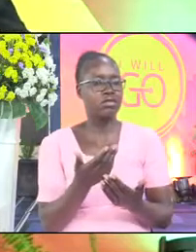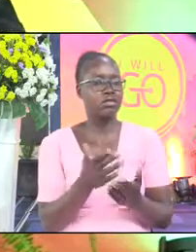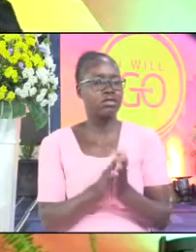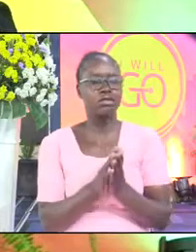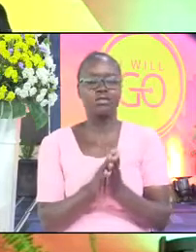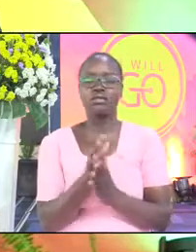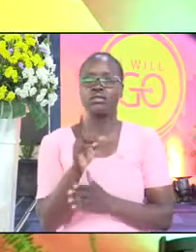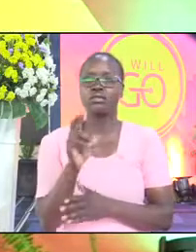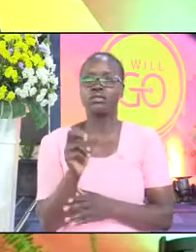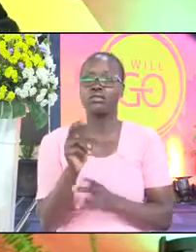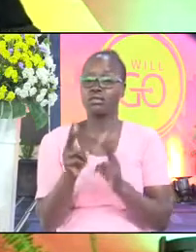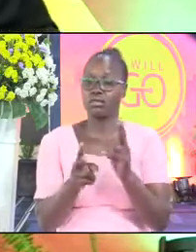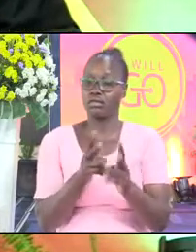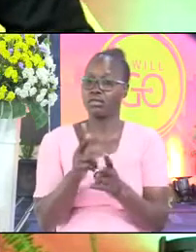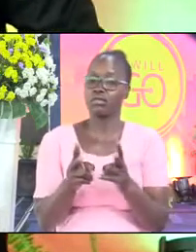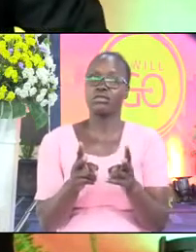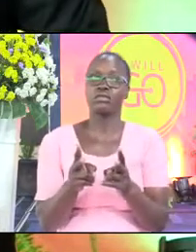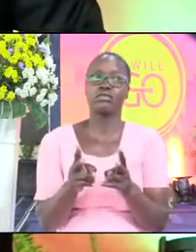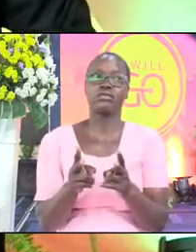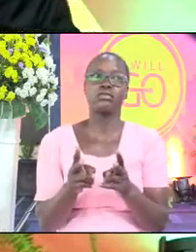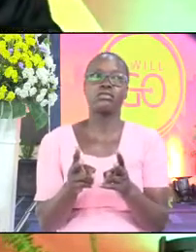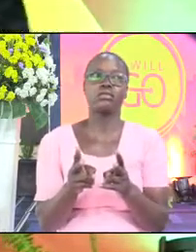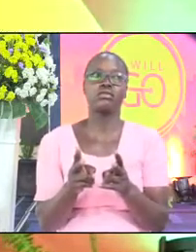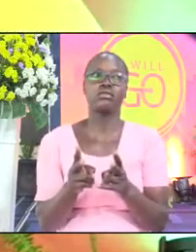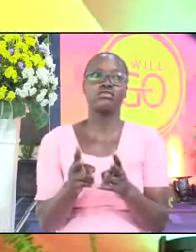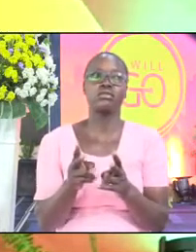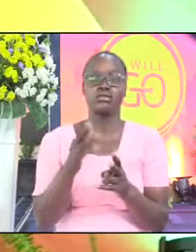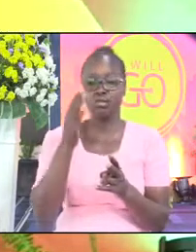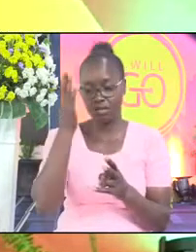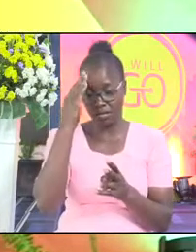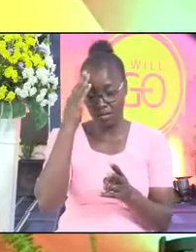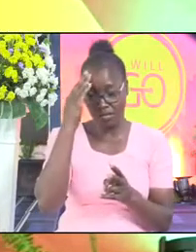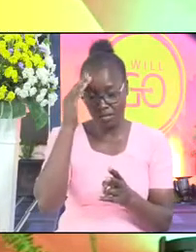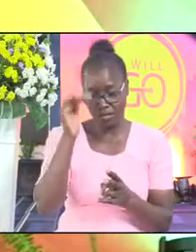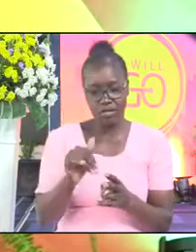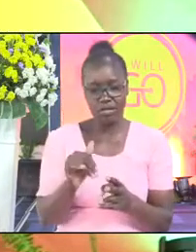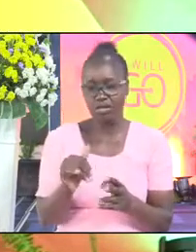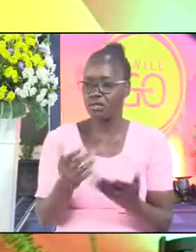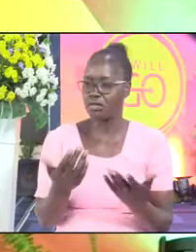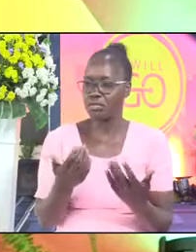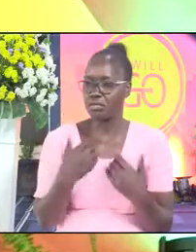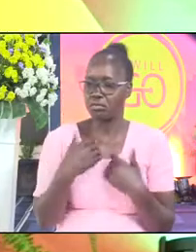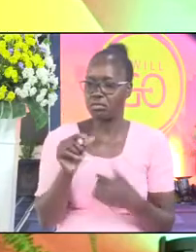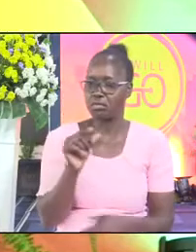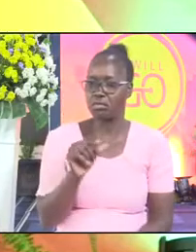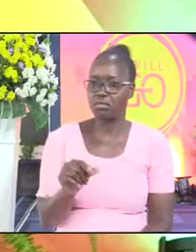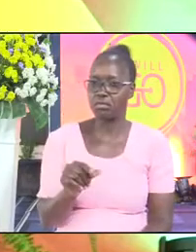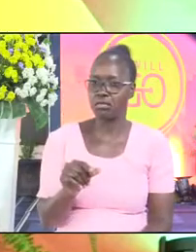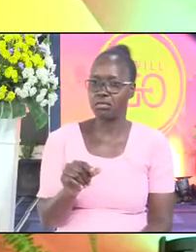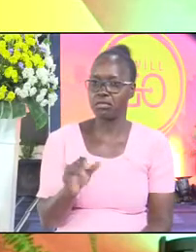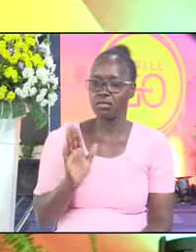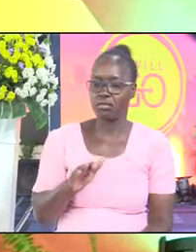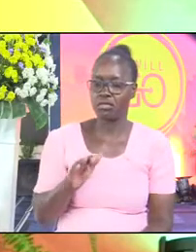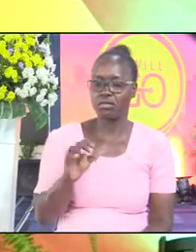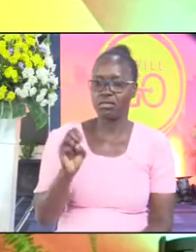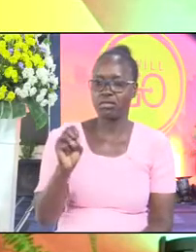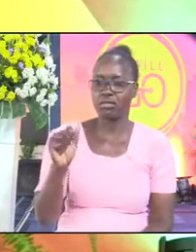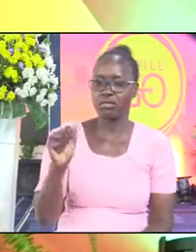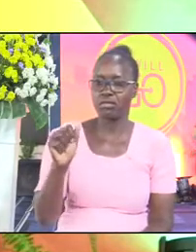in 2022. I know that he liberated you. Woman of